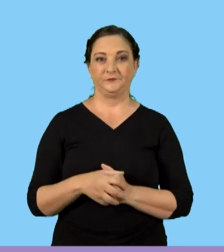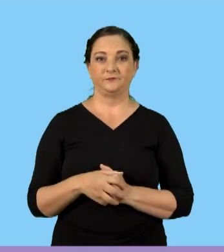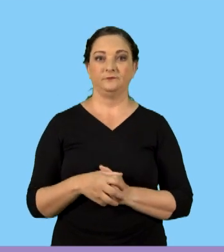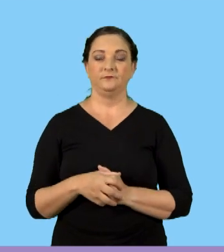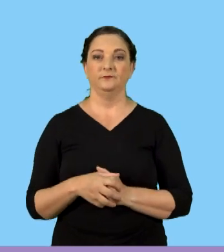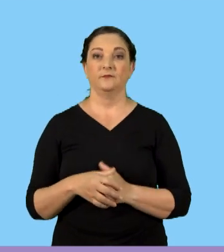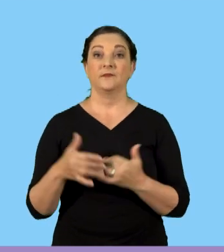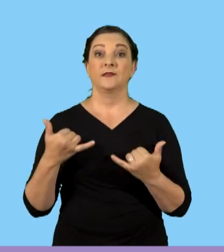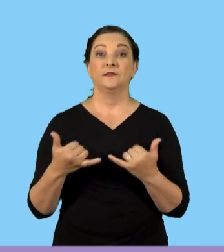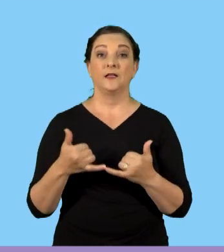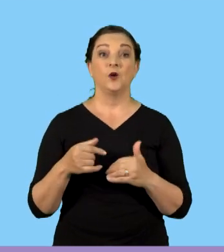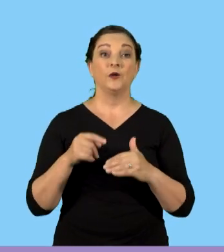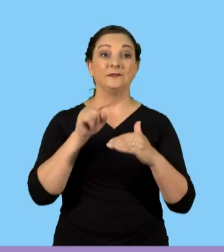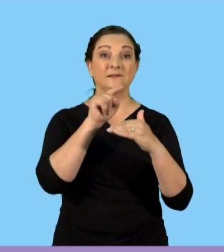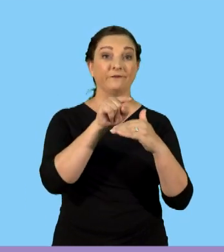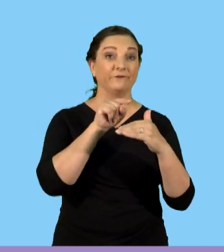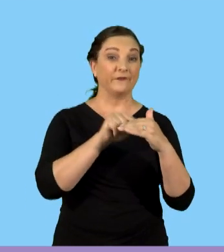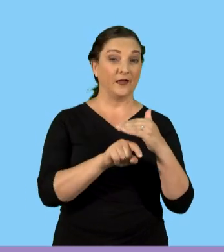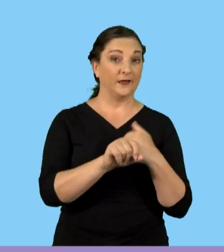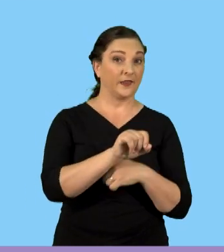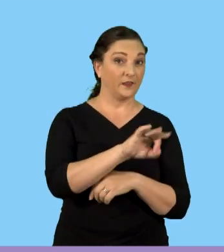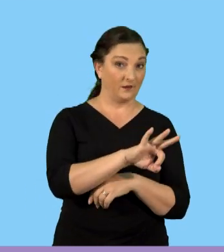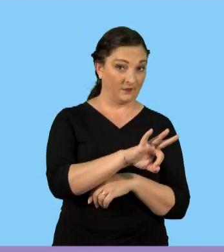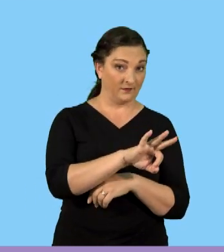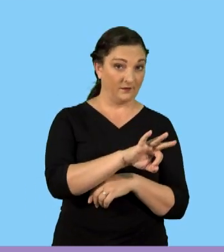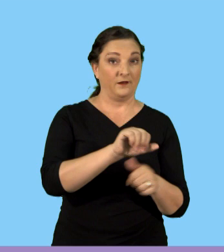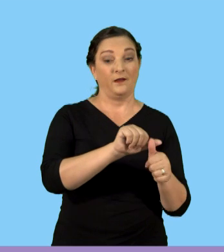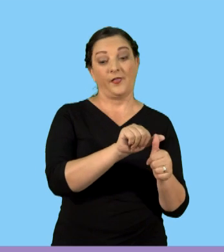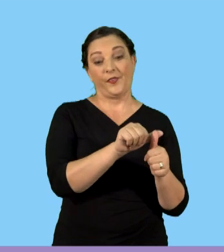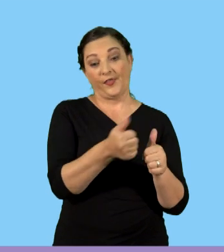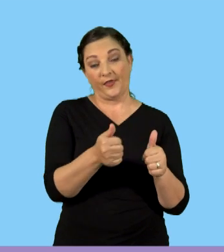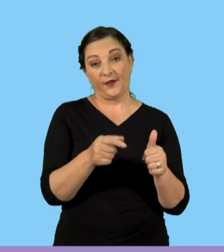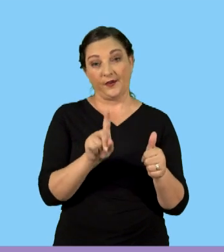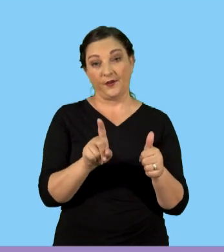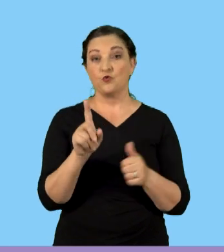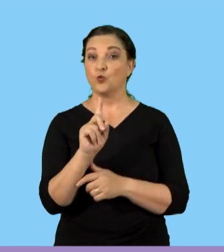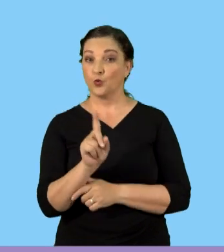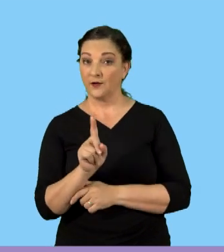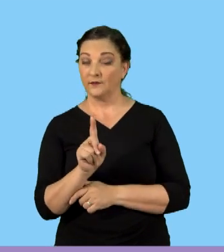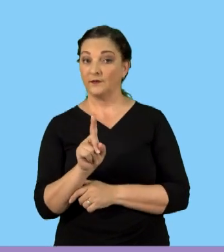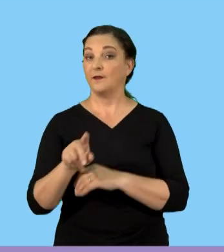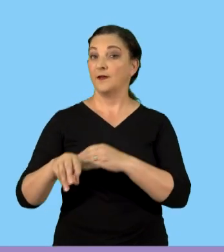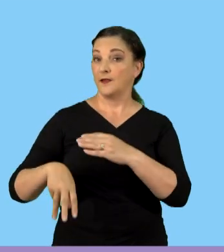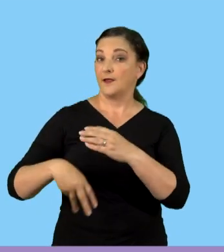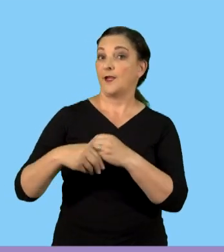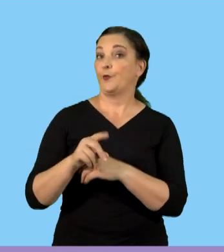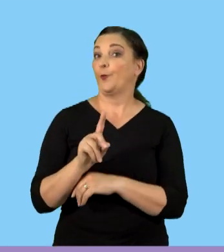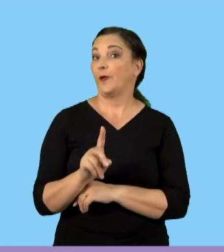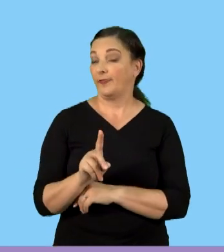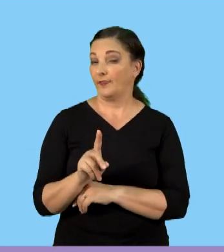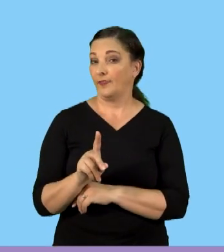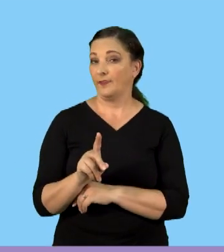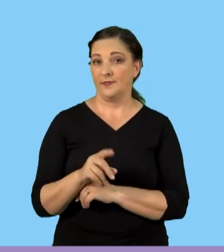is divided by 3. And then after that, we are going to add 1 to the